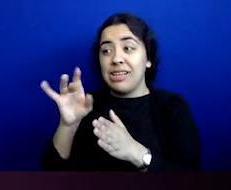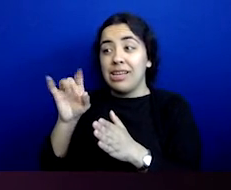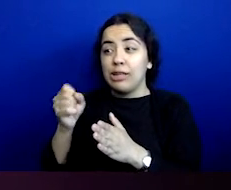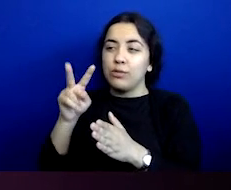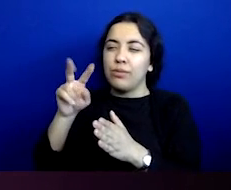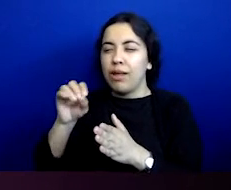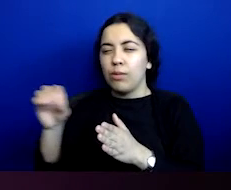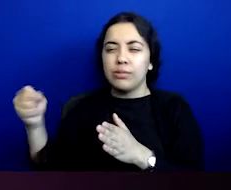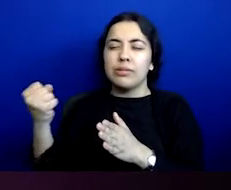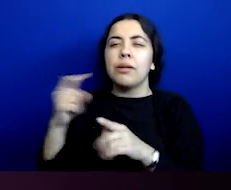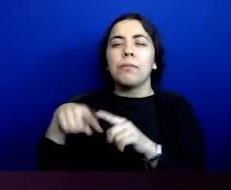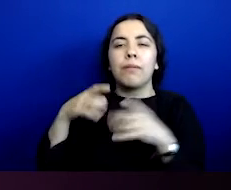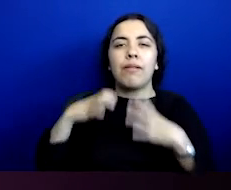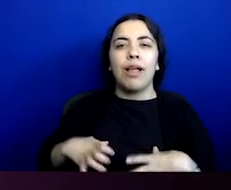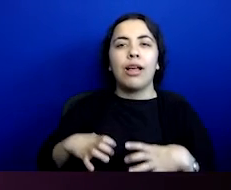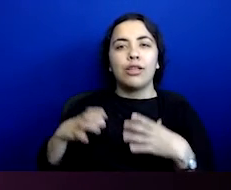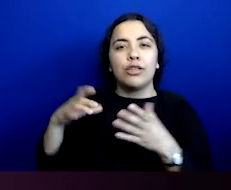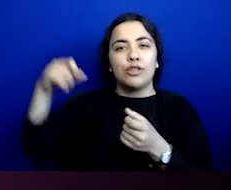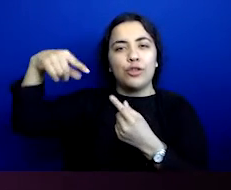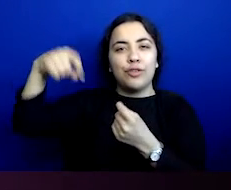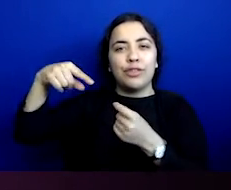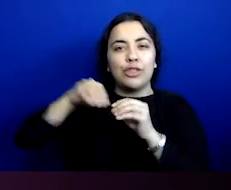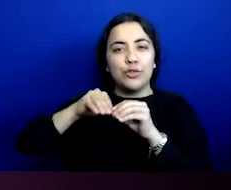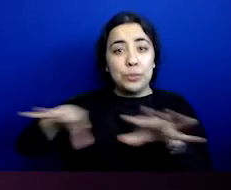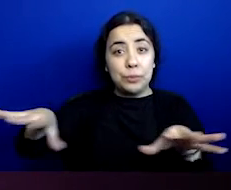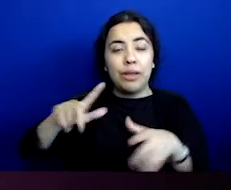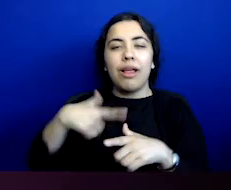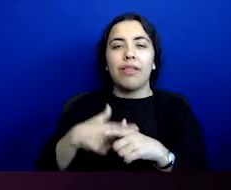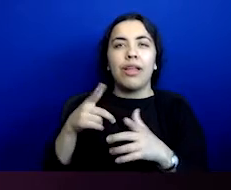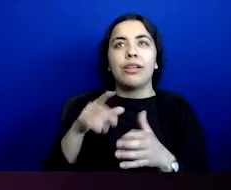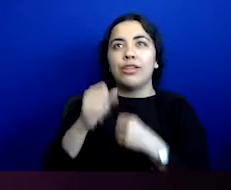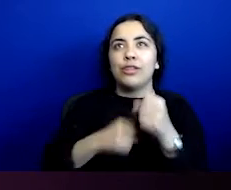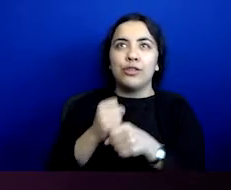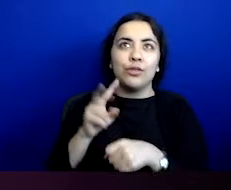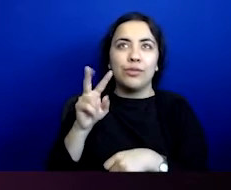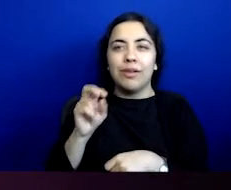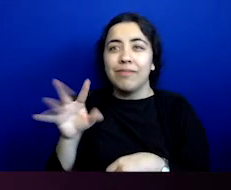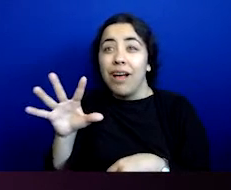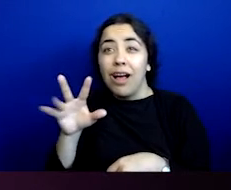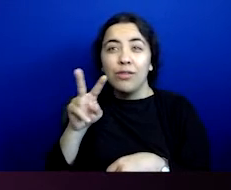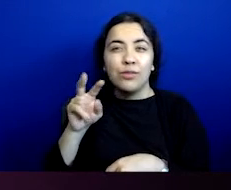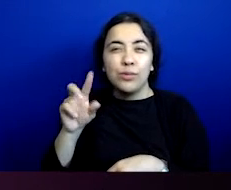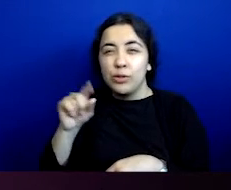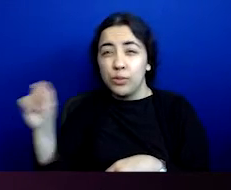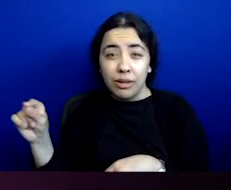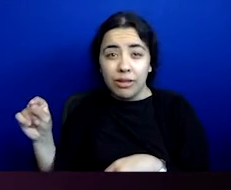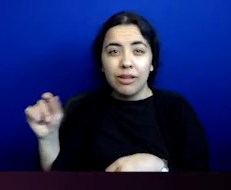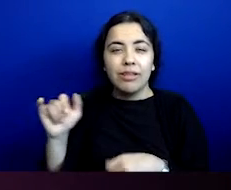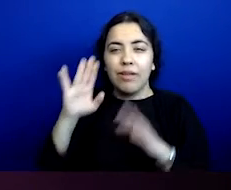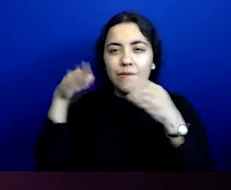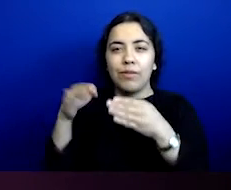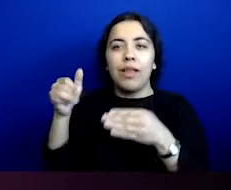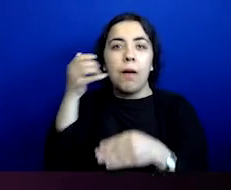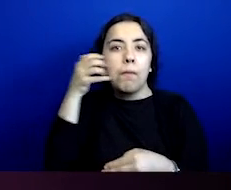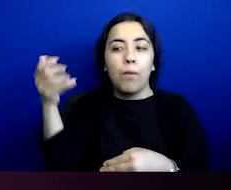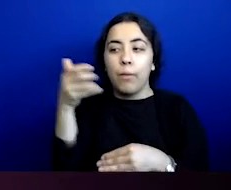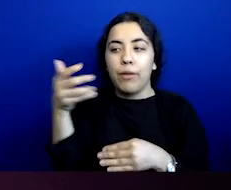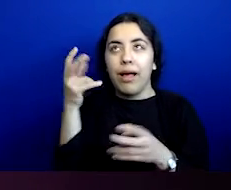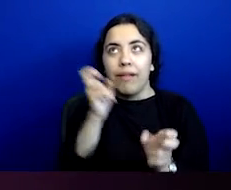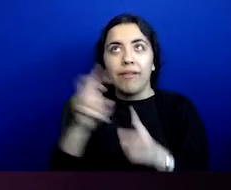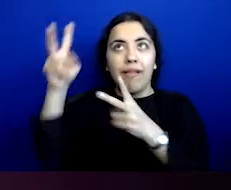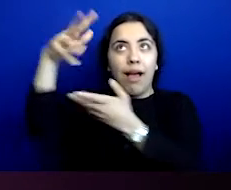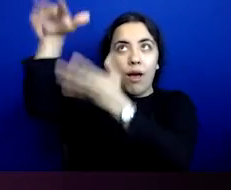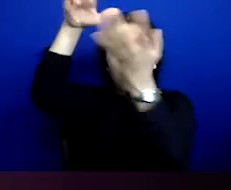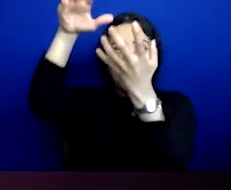about client-server, which is distributed. And then we kind of got to the 2005s to the 2020s, which was really focused on this idea of mobile and cloud.